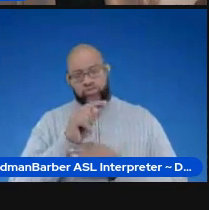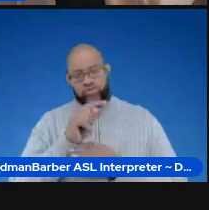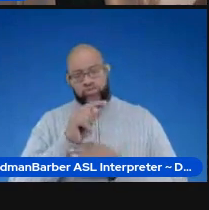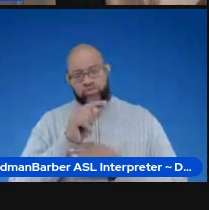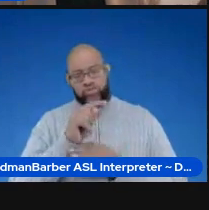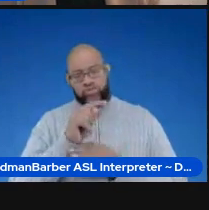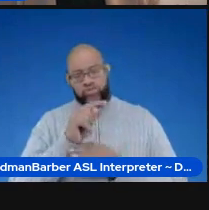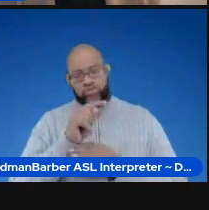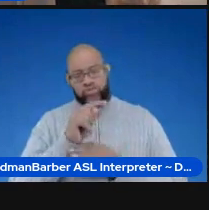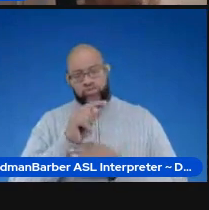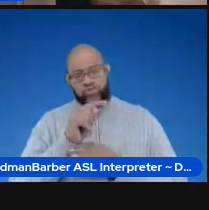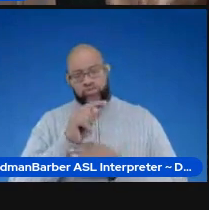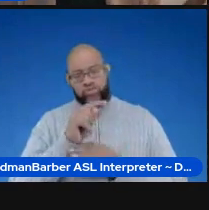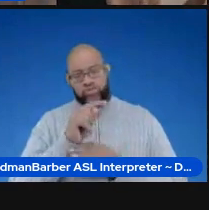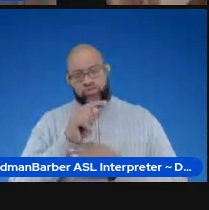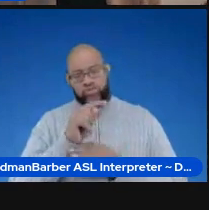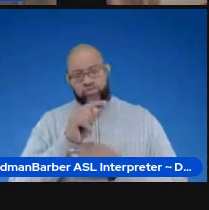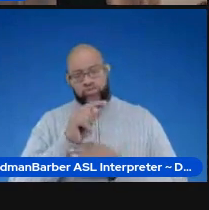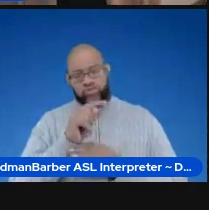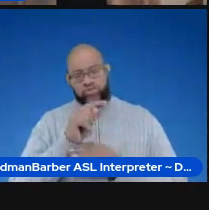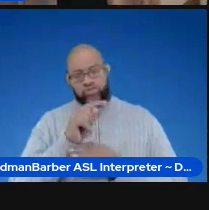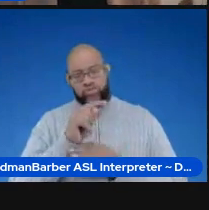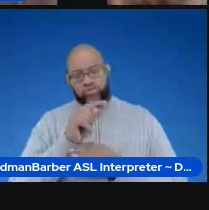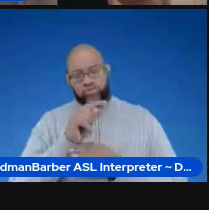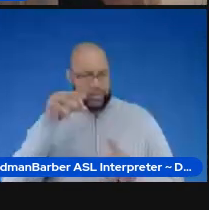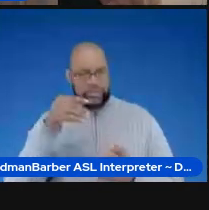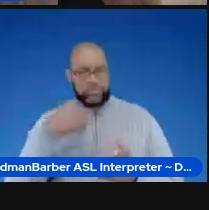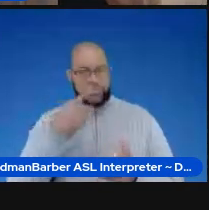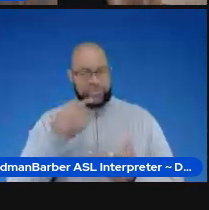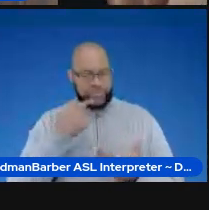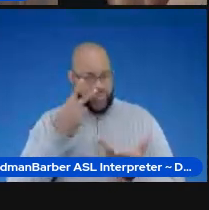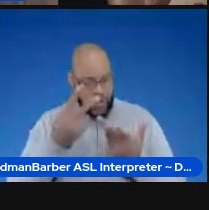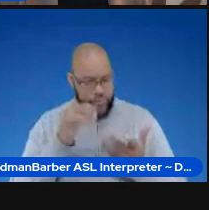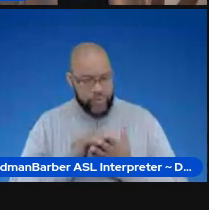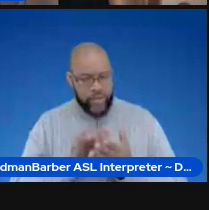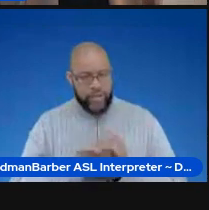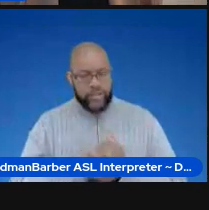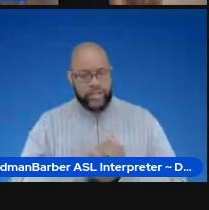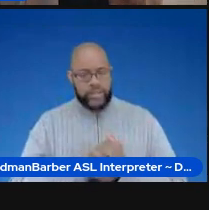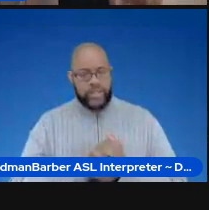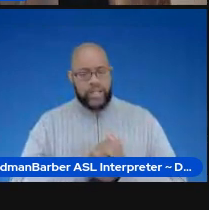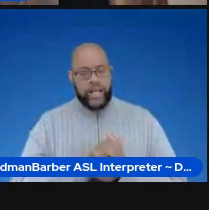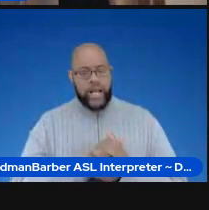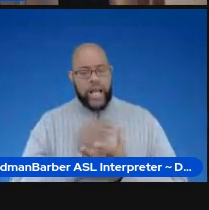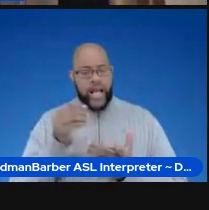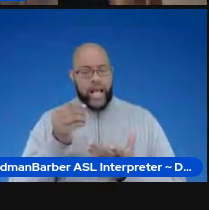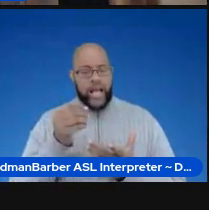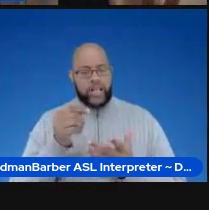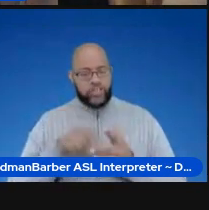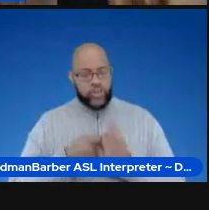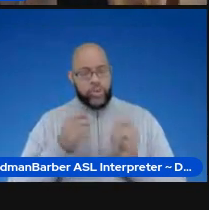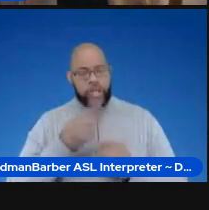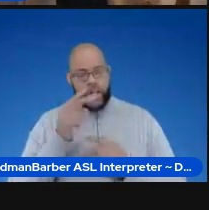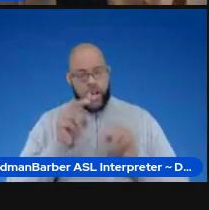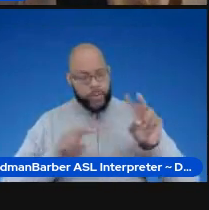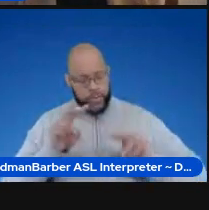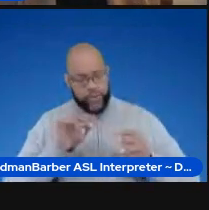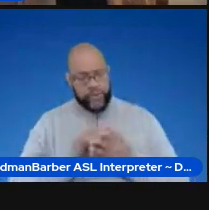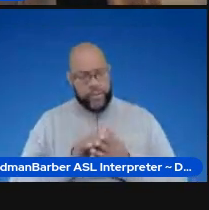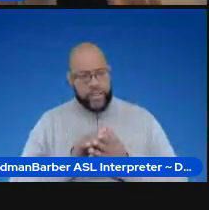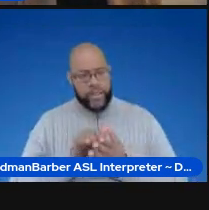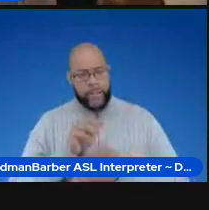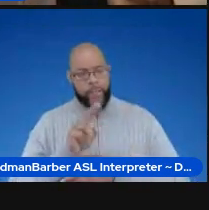basic crystal violet, and we stained our cells. And just off the bat, we can observe that the mutant